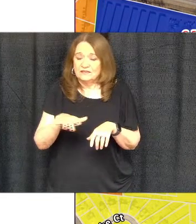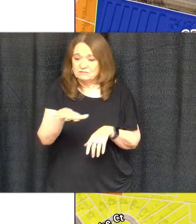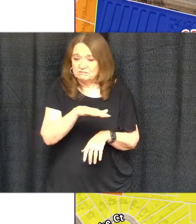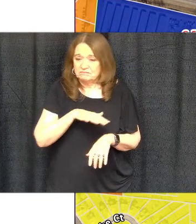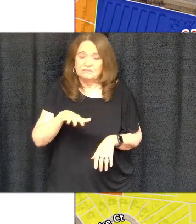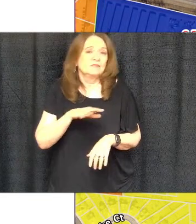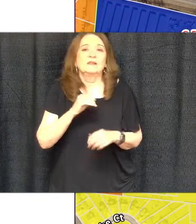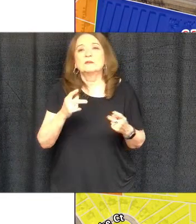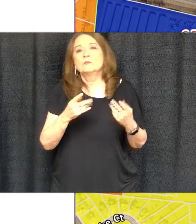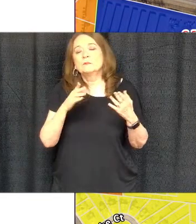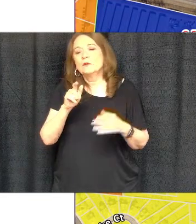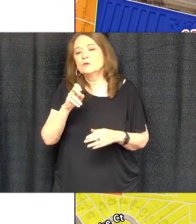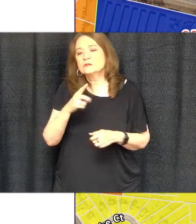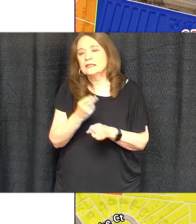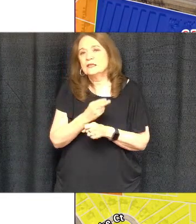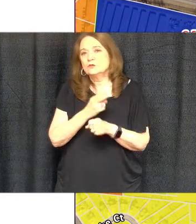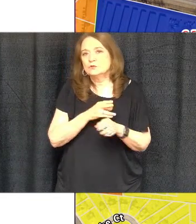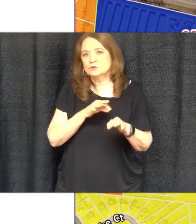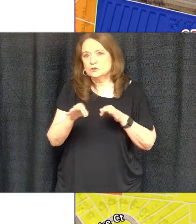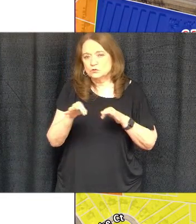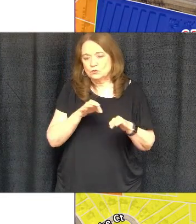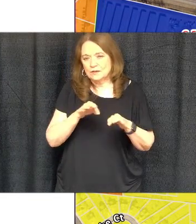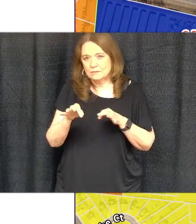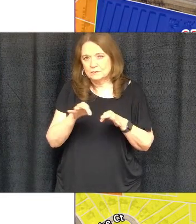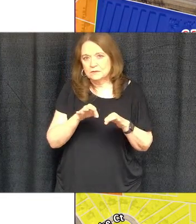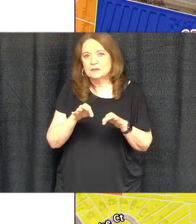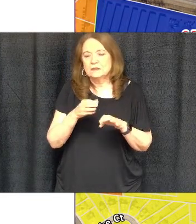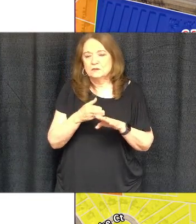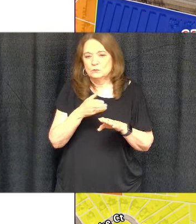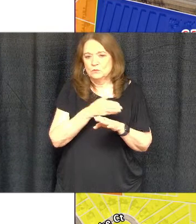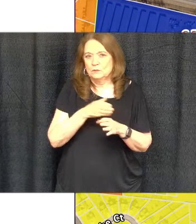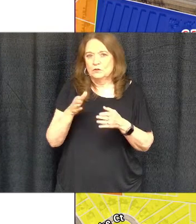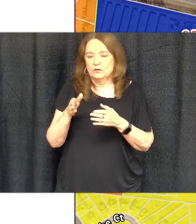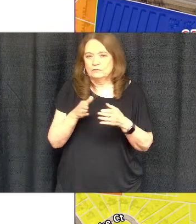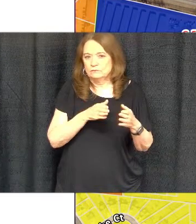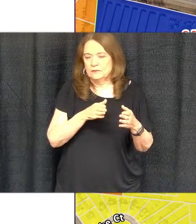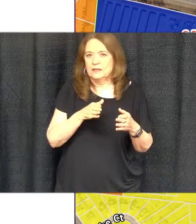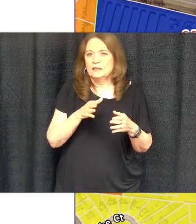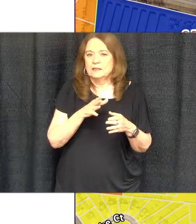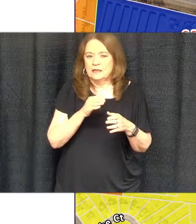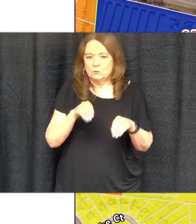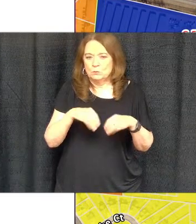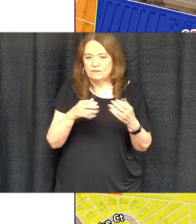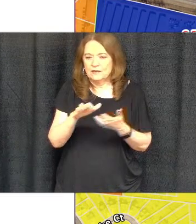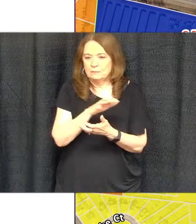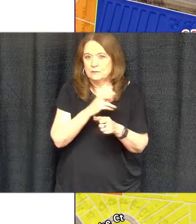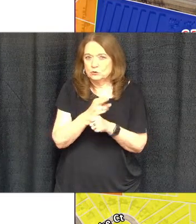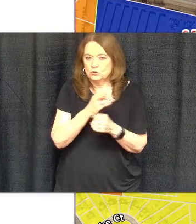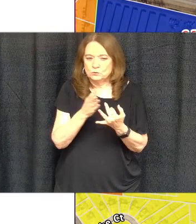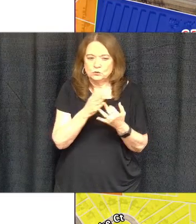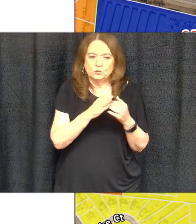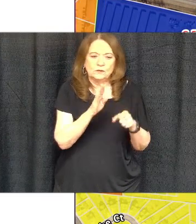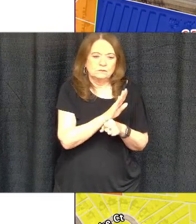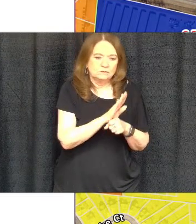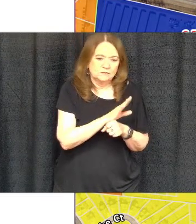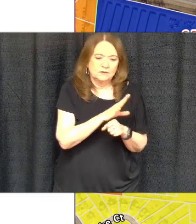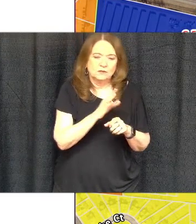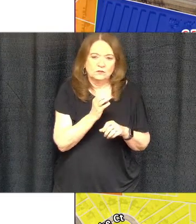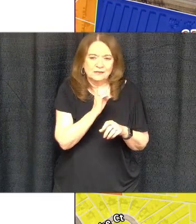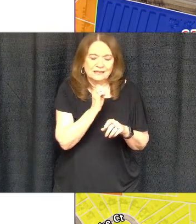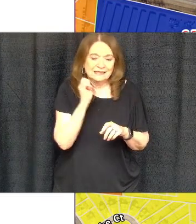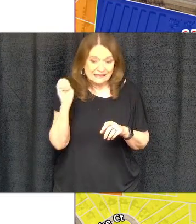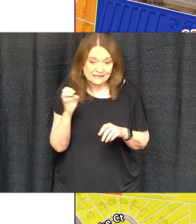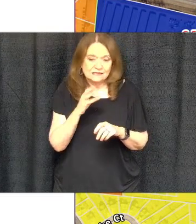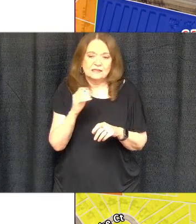and the proposed land use is described on the preliminary PUD plan and will provide a mixed use between commercial properties to the east and single